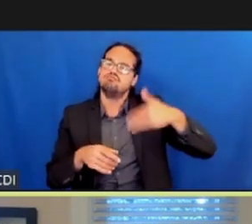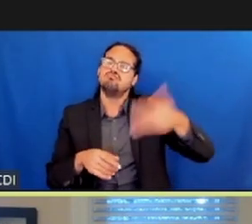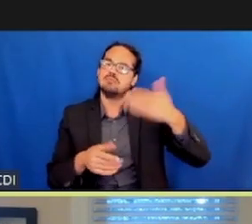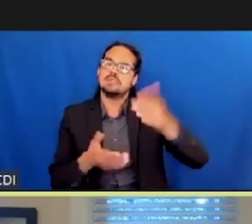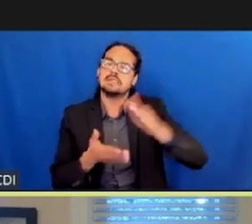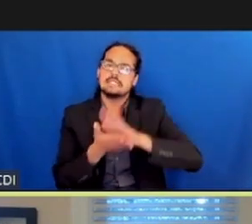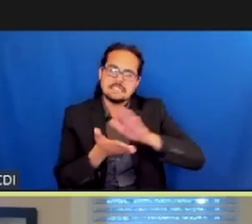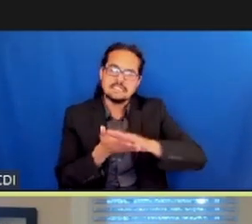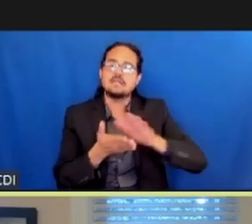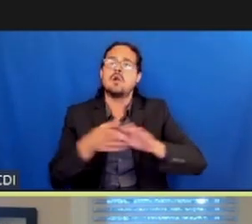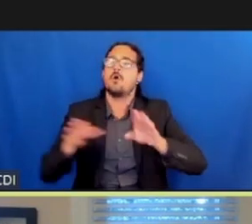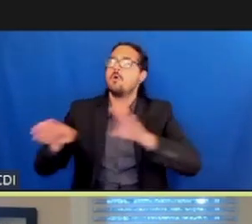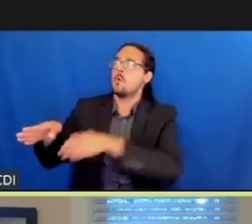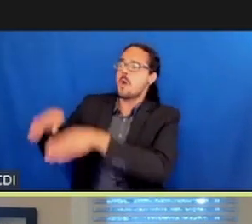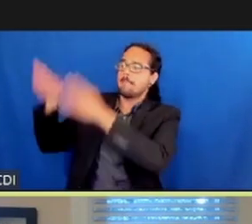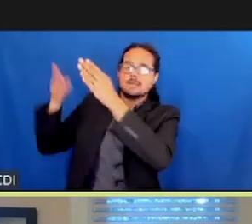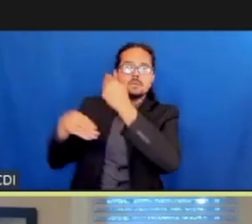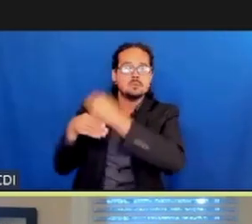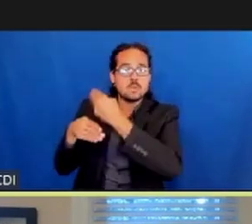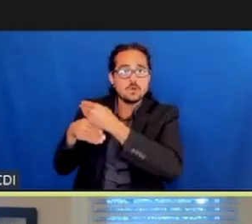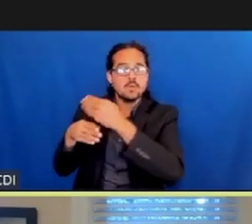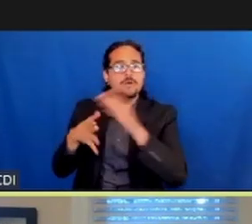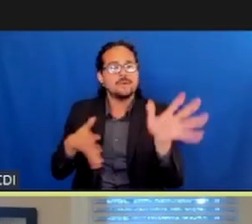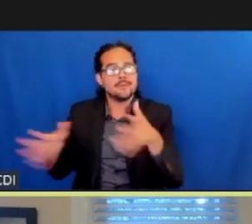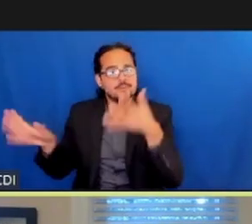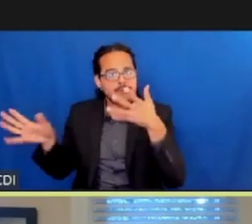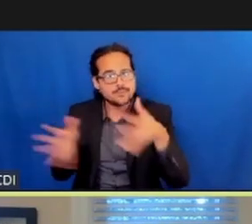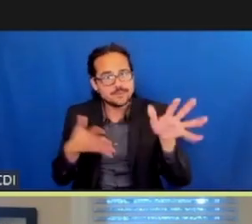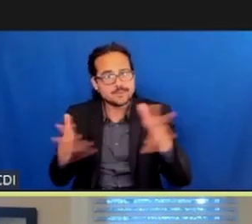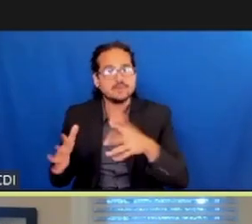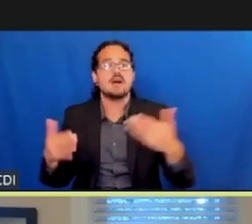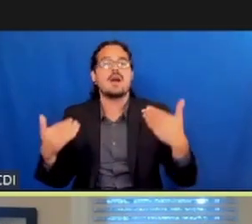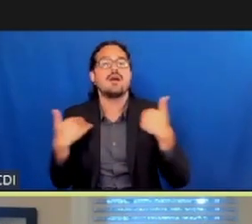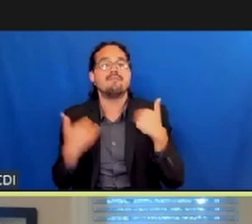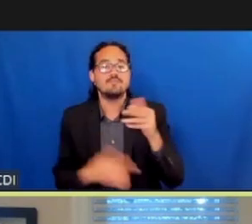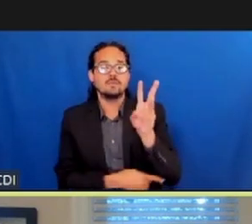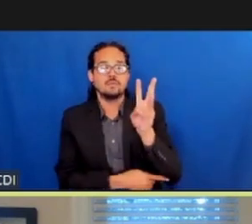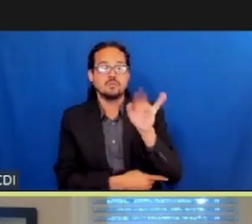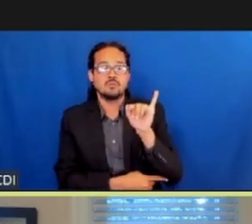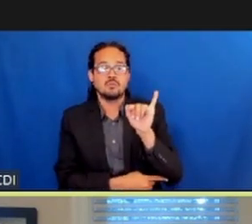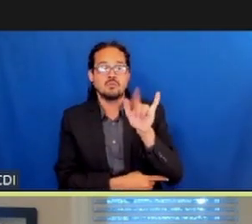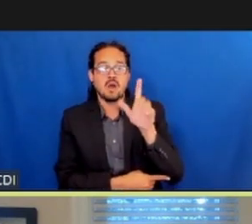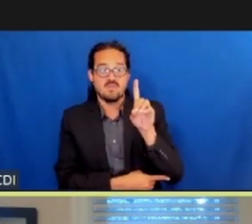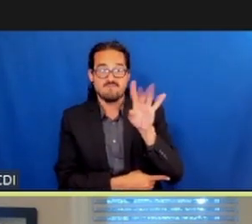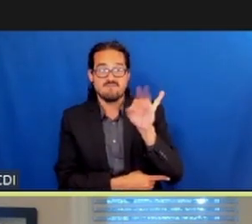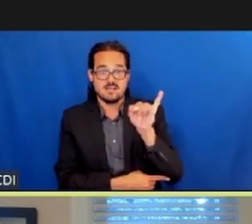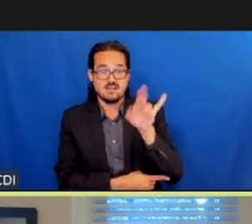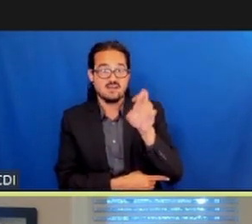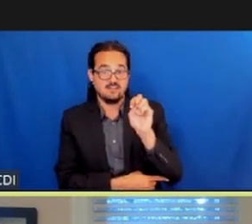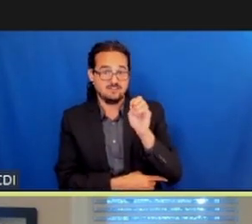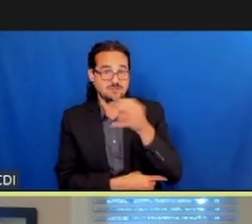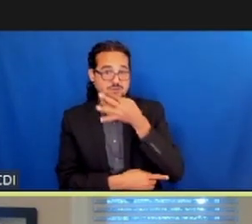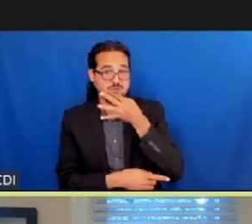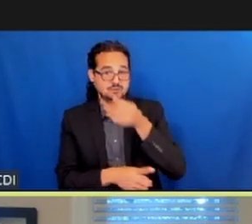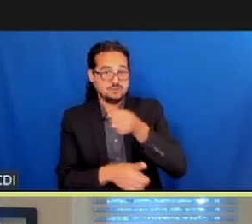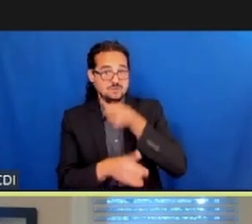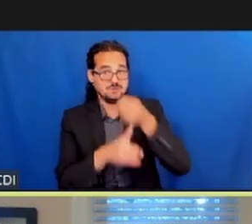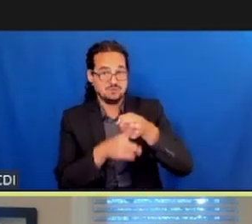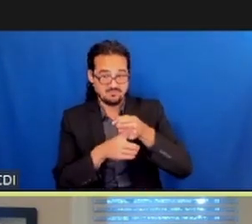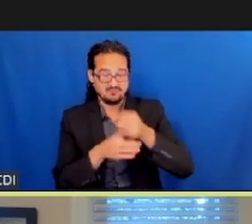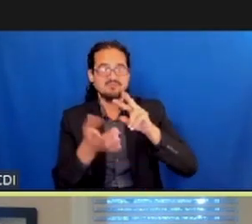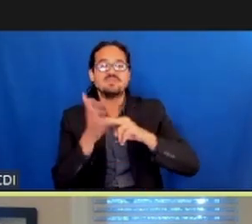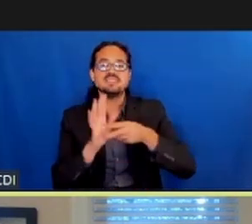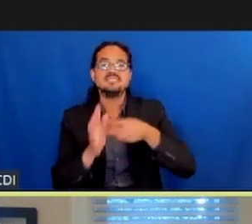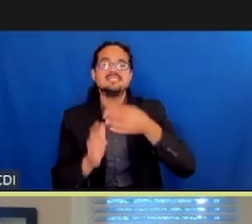into wildfire season and know that we have some poor air quality days ahead of us. And again, just continuing the strength of our partnership with the schools and public